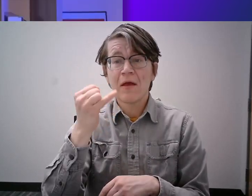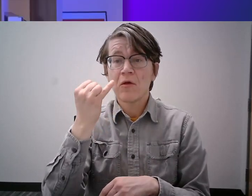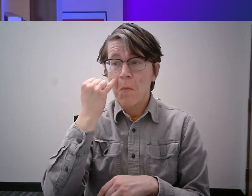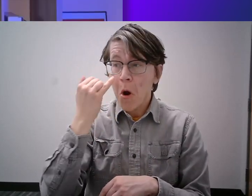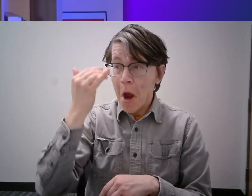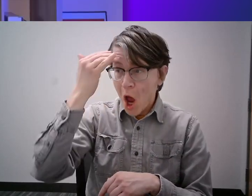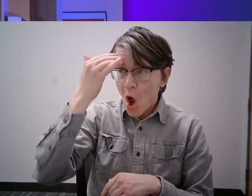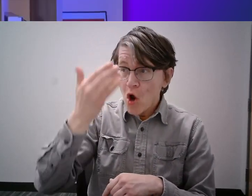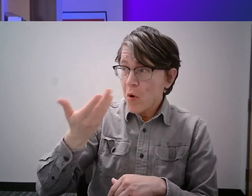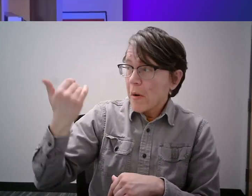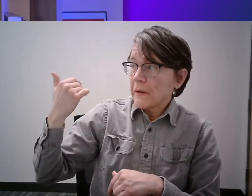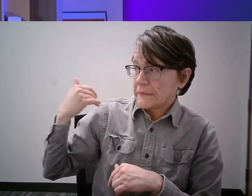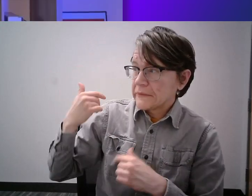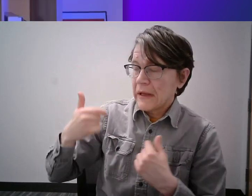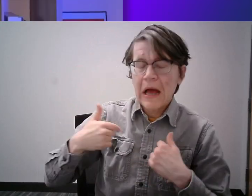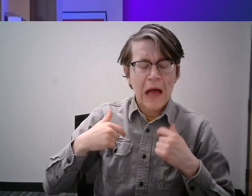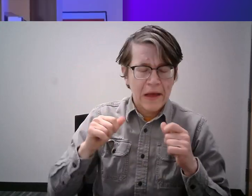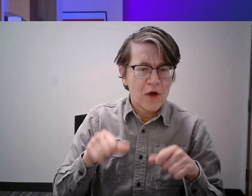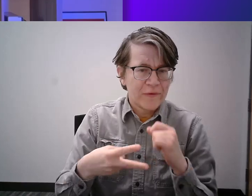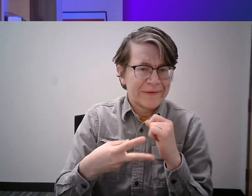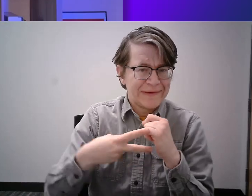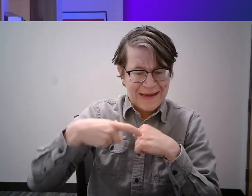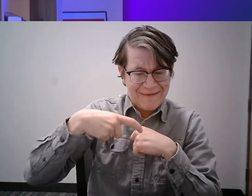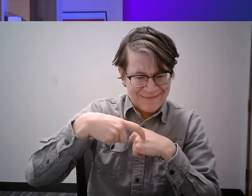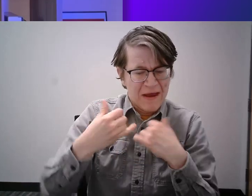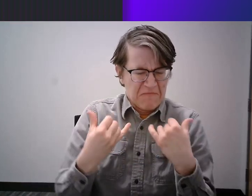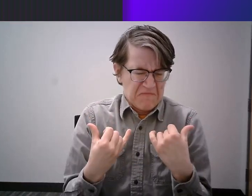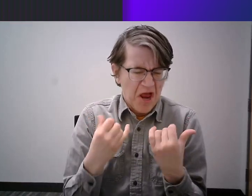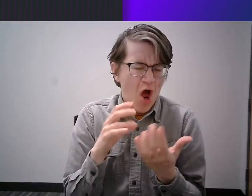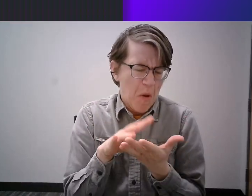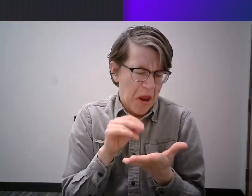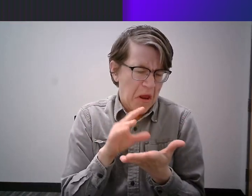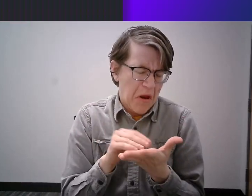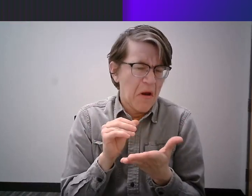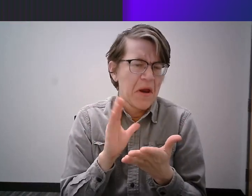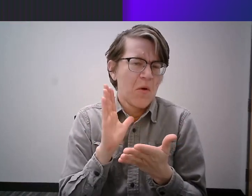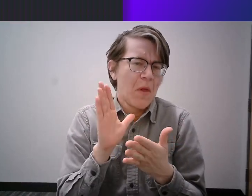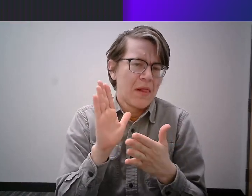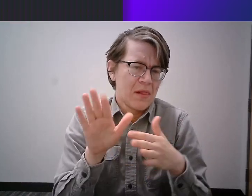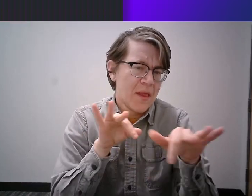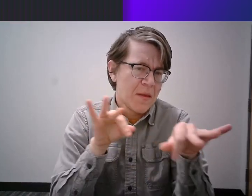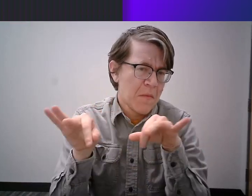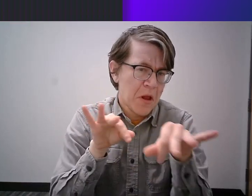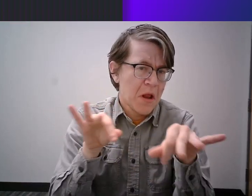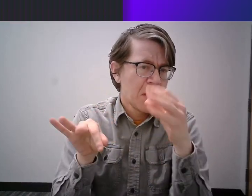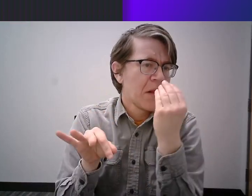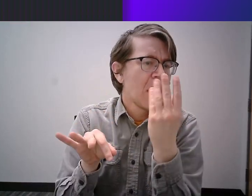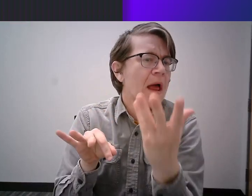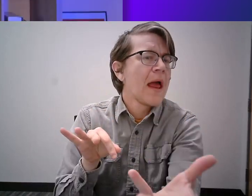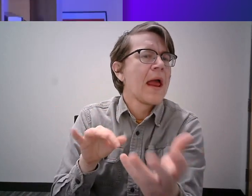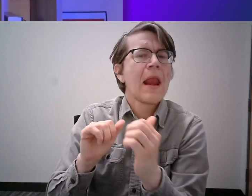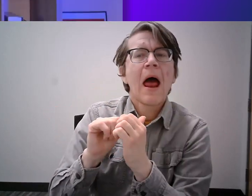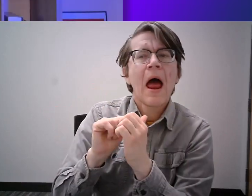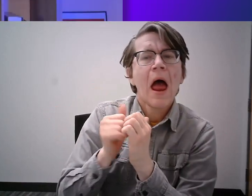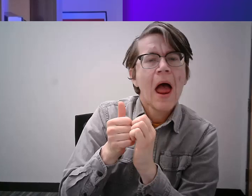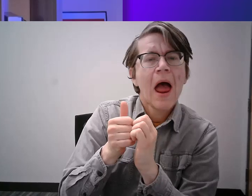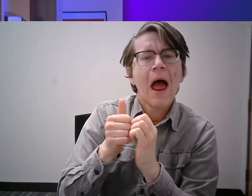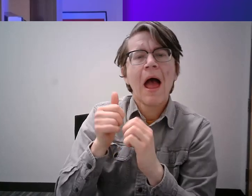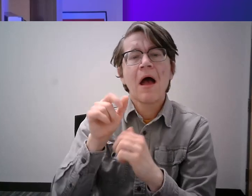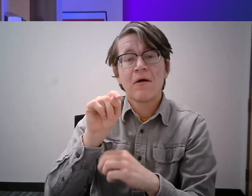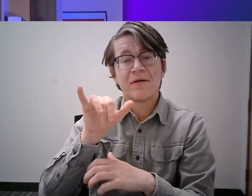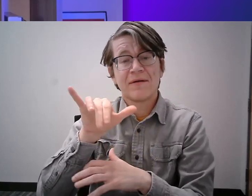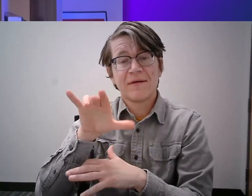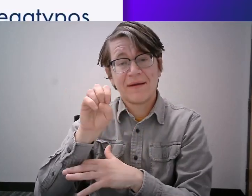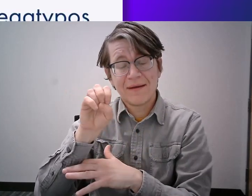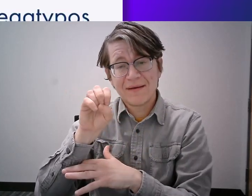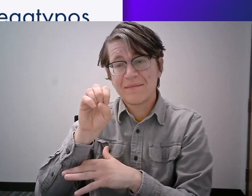video I'll explain to you what the font matrix is, how you can use it to describe typefaces better, and how you can apply